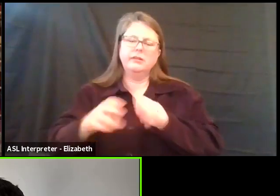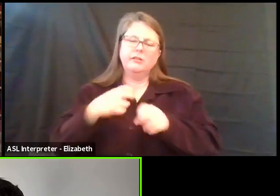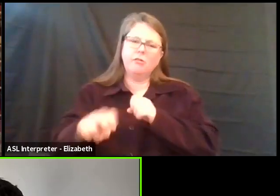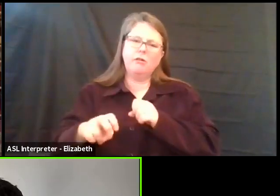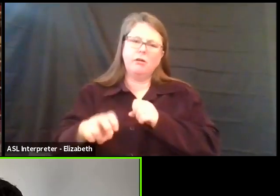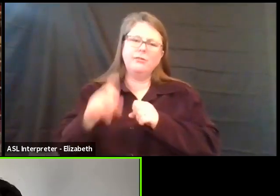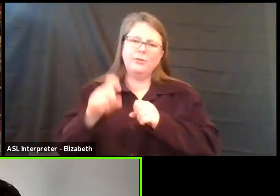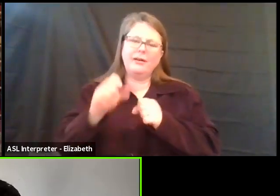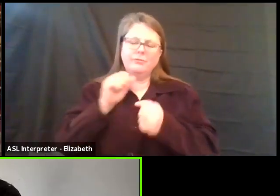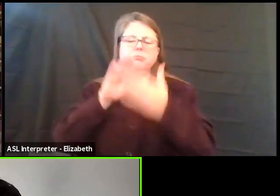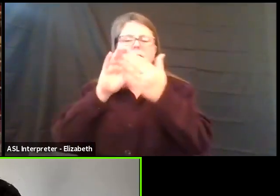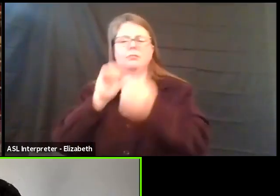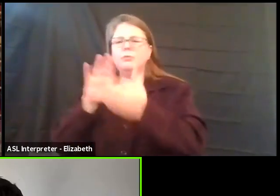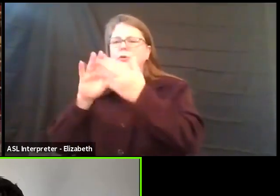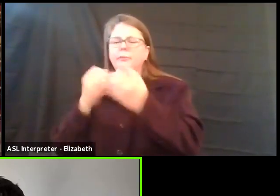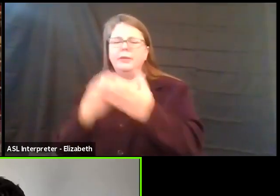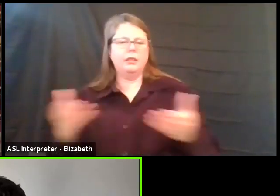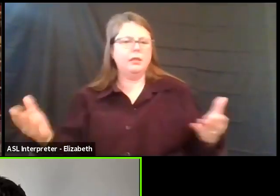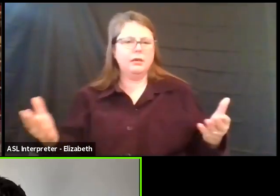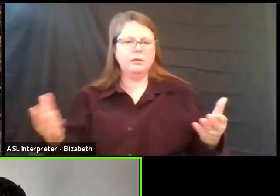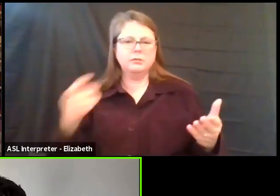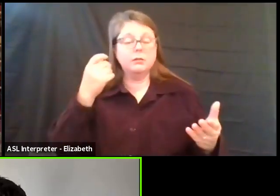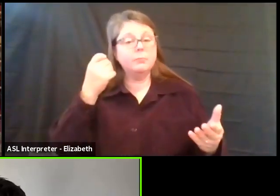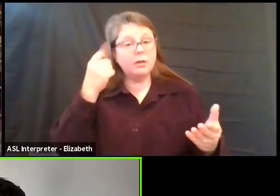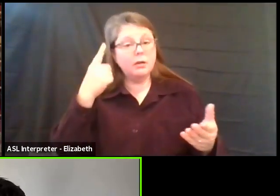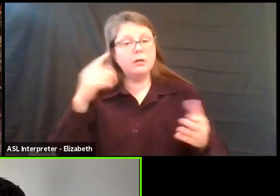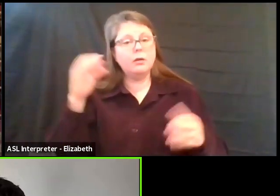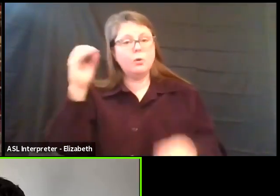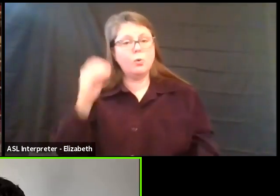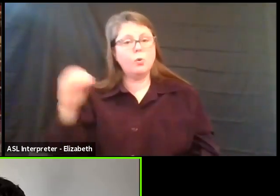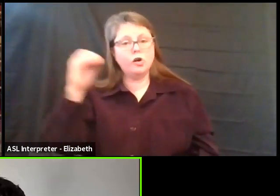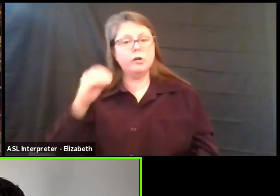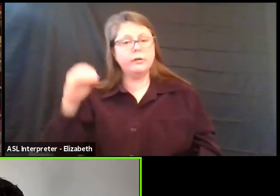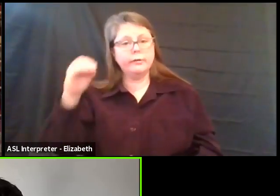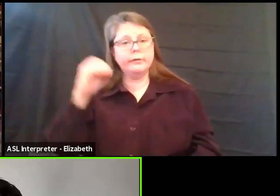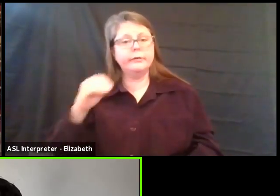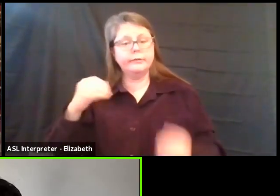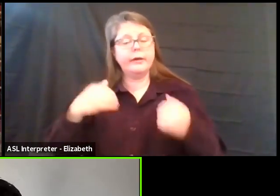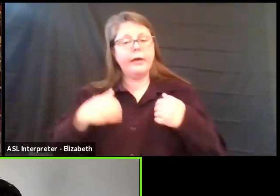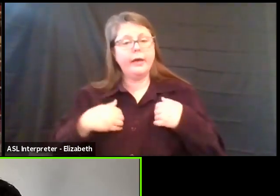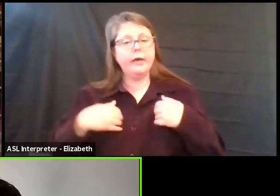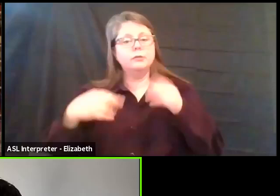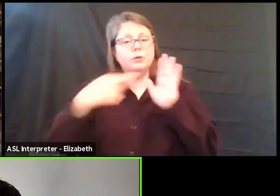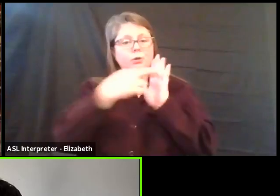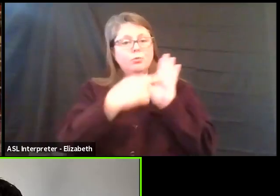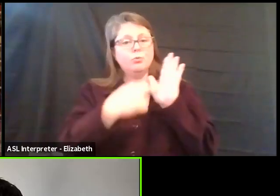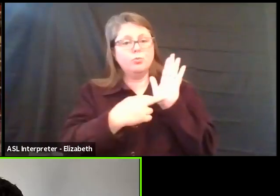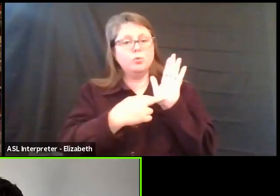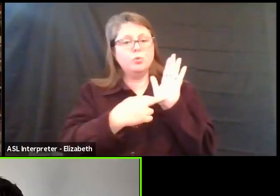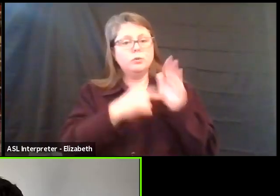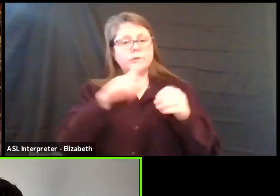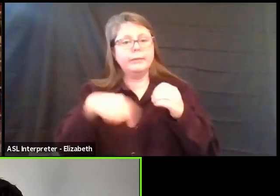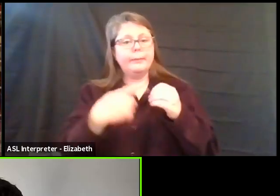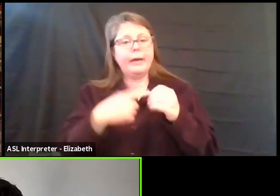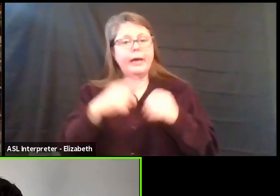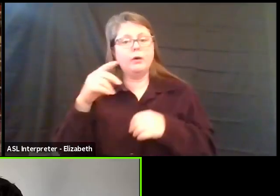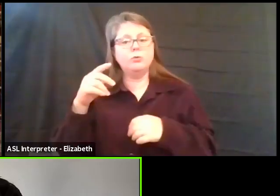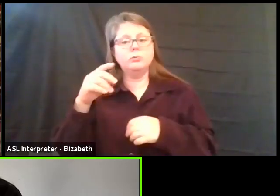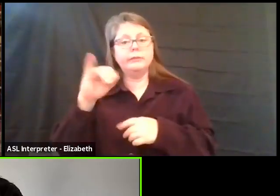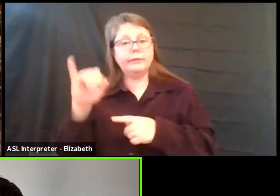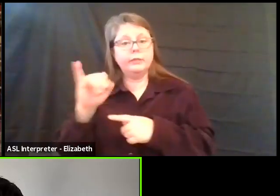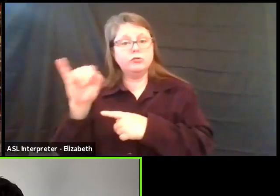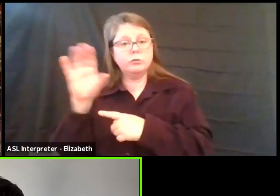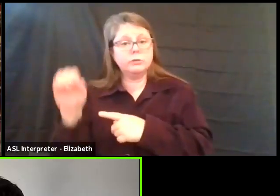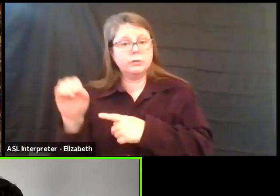Oregon, particularly rules about cooperating with insurance companies and not misrepresenting. And